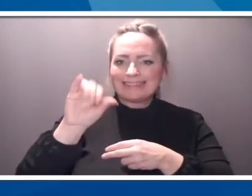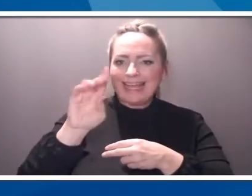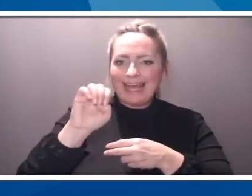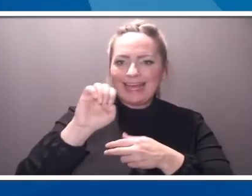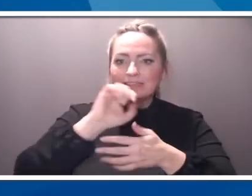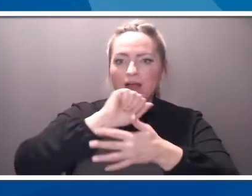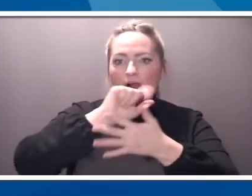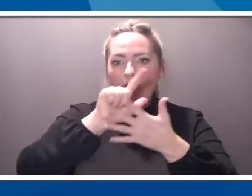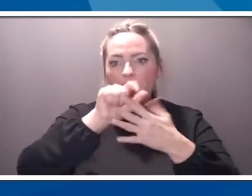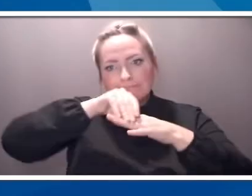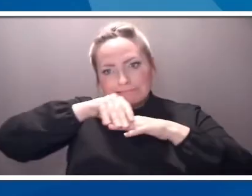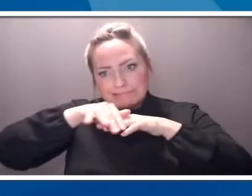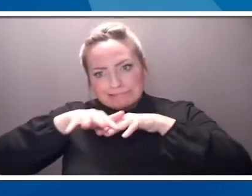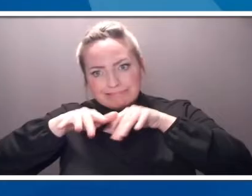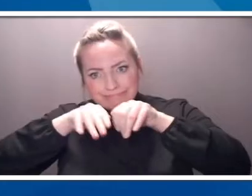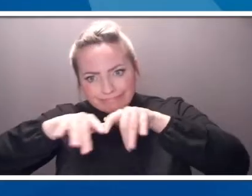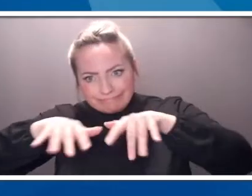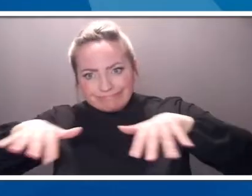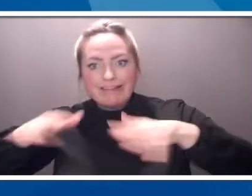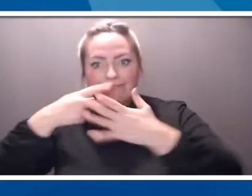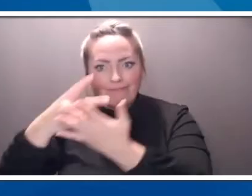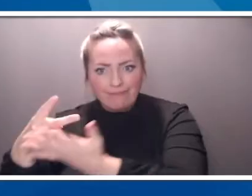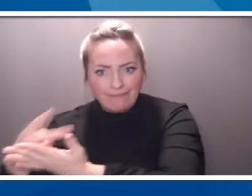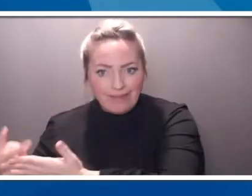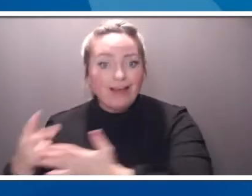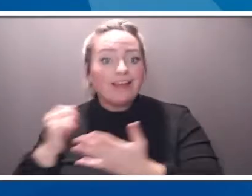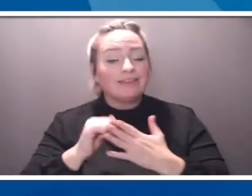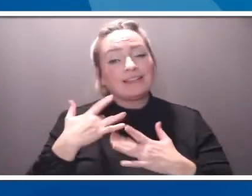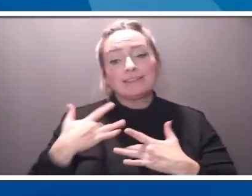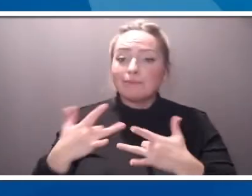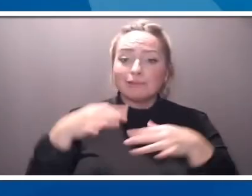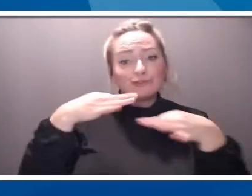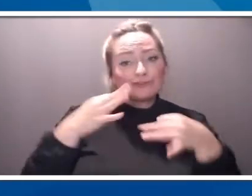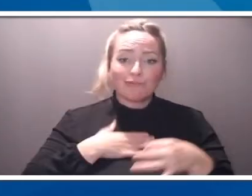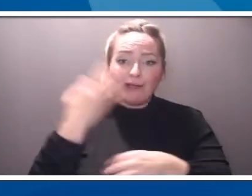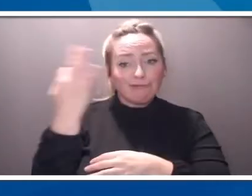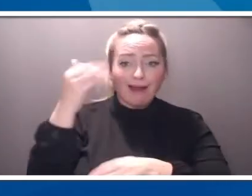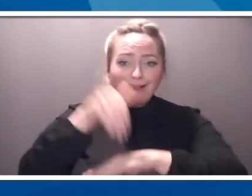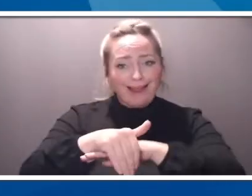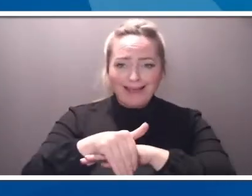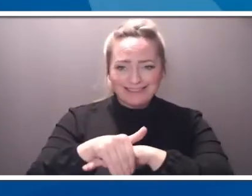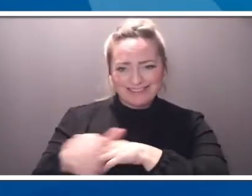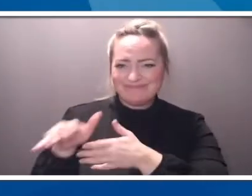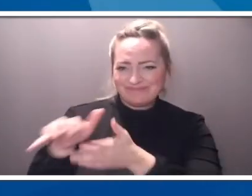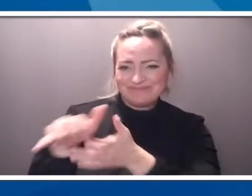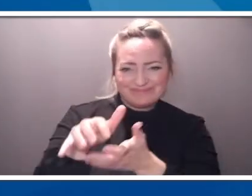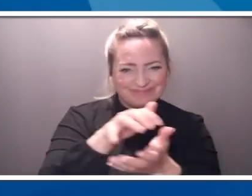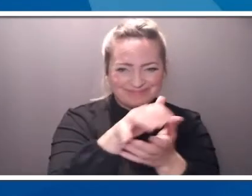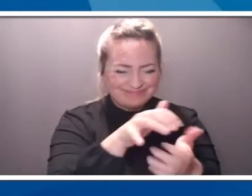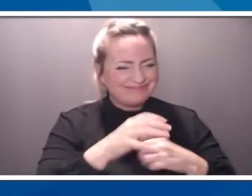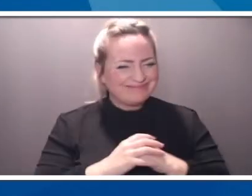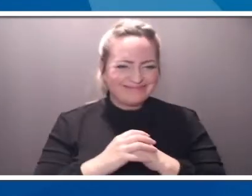to call cascades of fail, which is usually a description of my Friday nights.